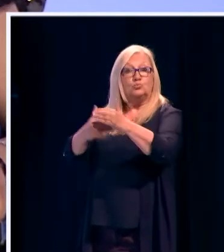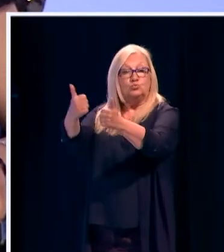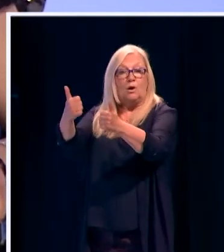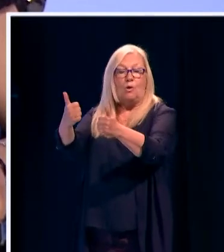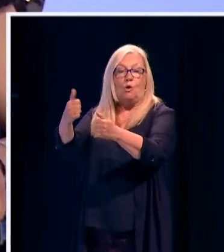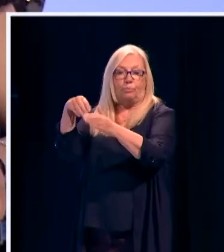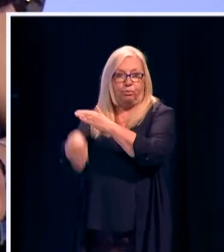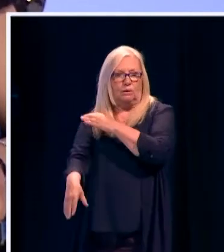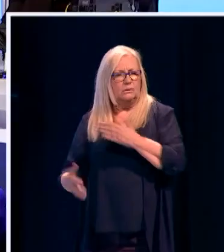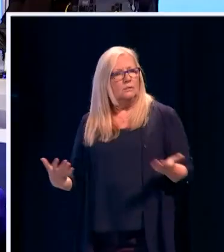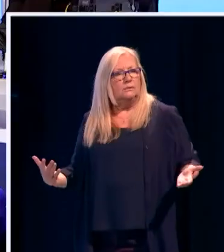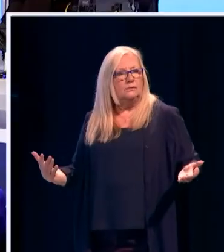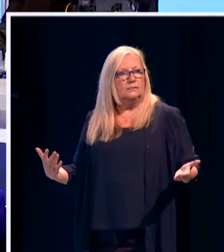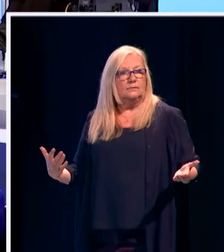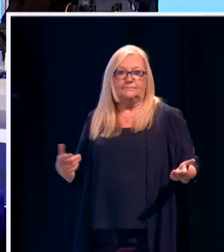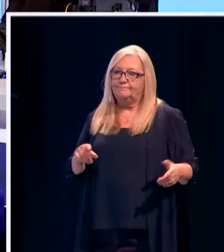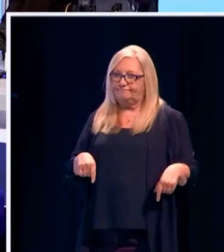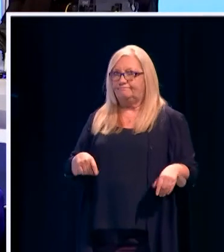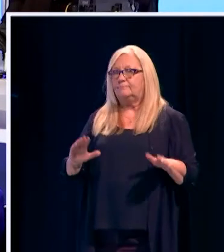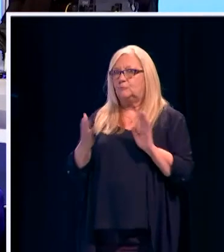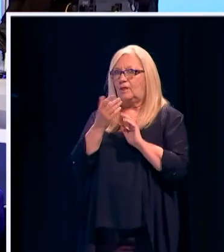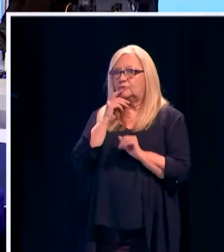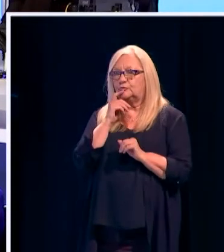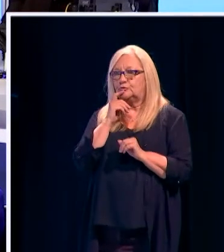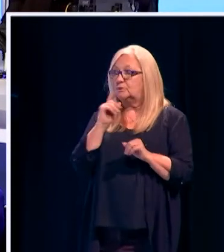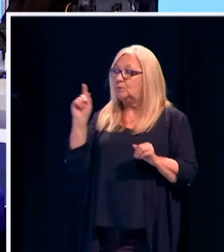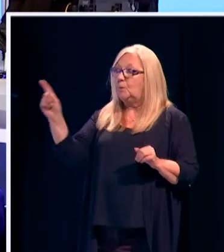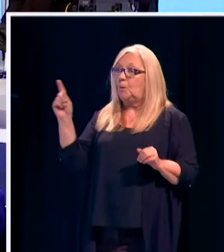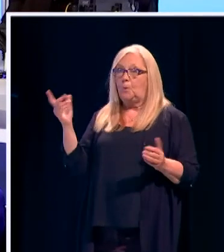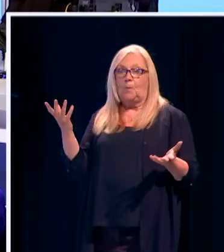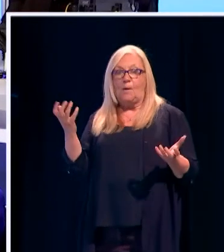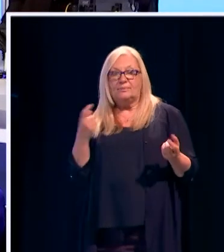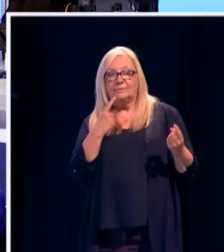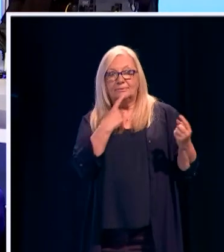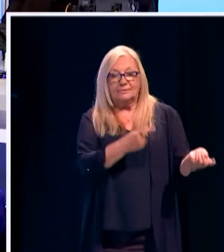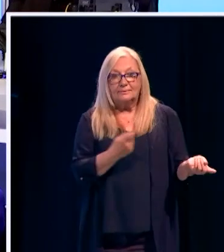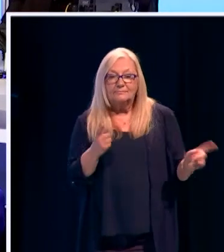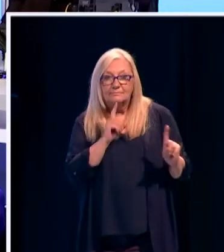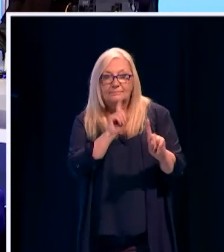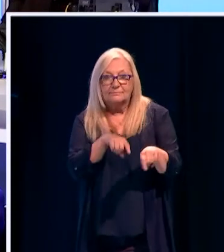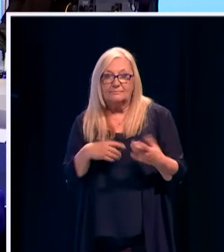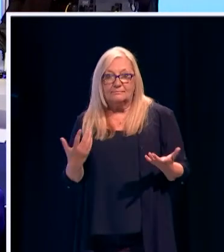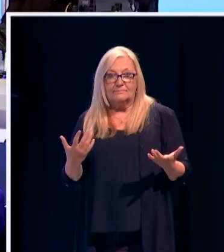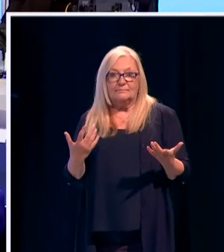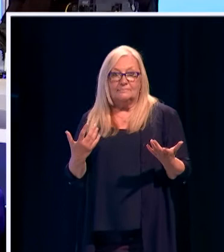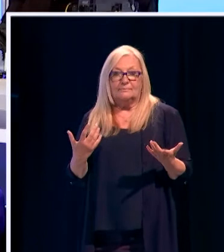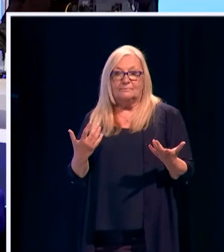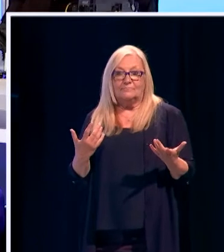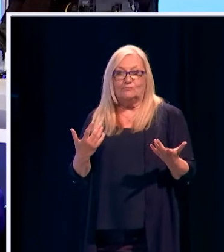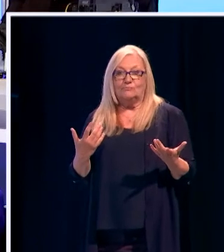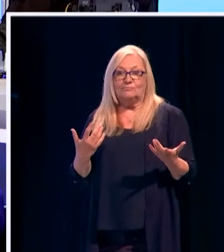Very challenging question. Yes. Anybody want to volunteer to give a response?